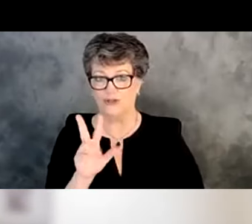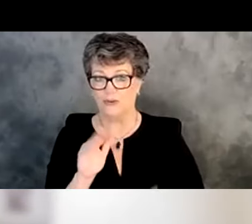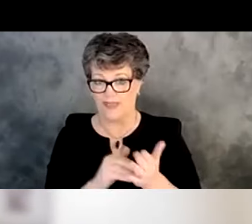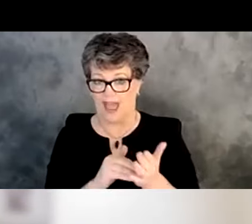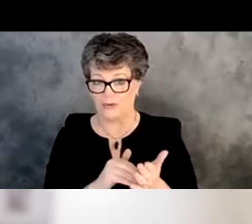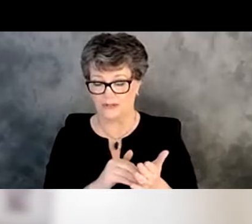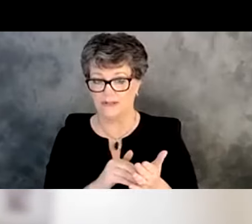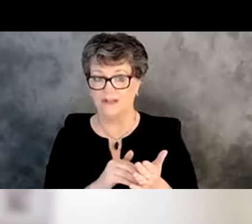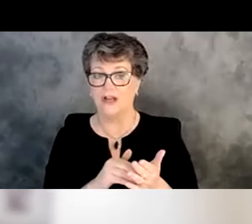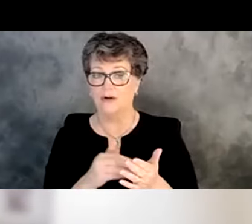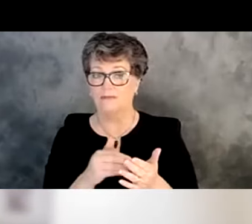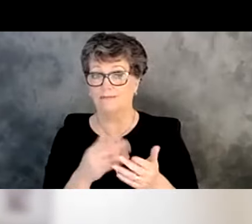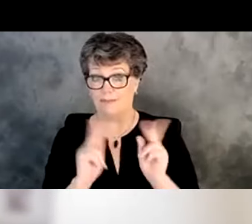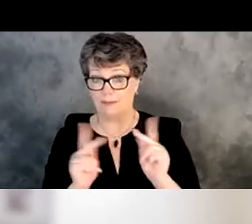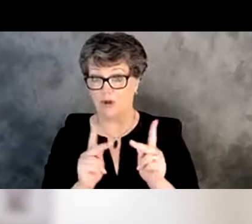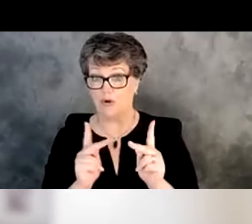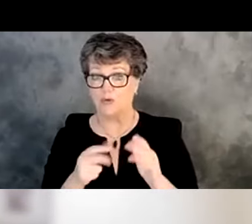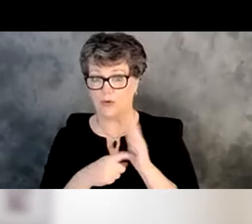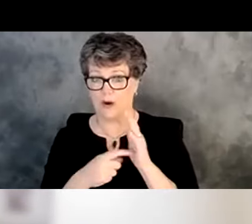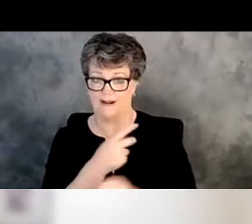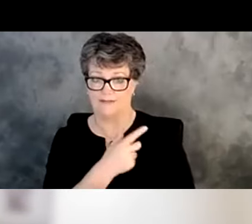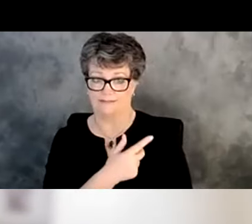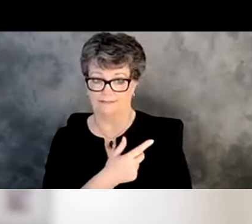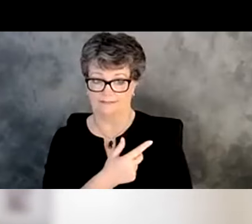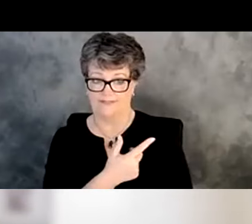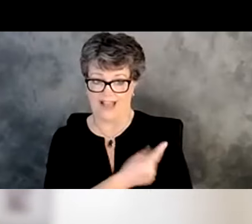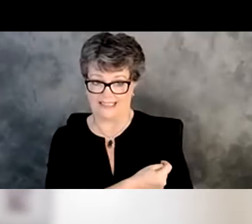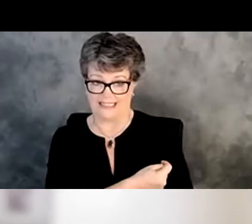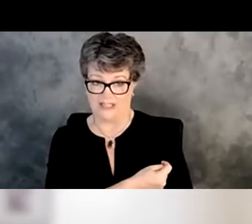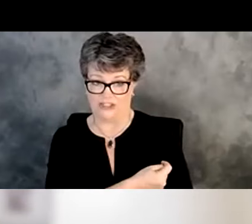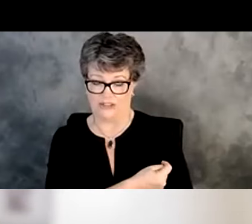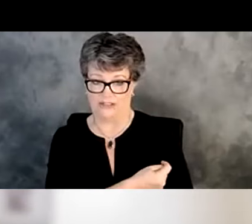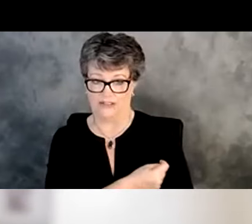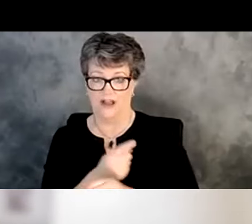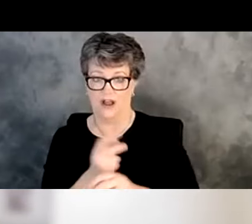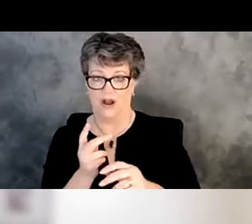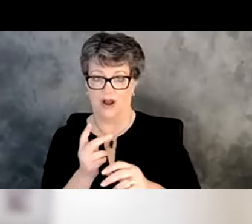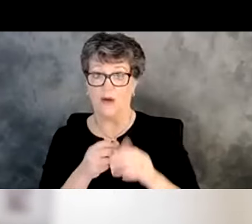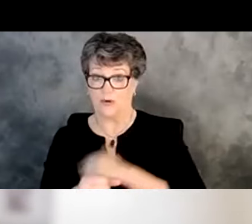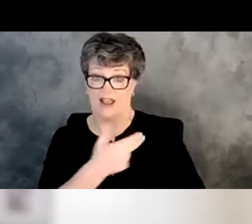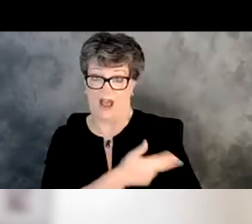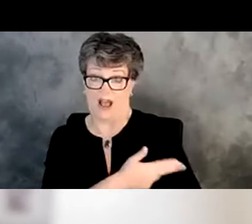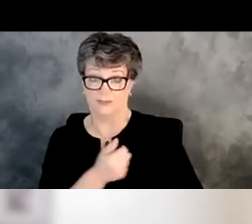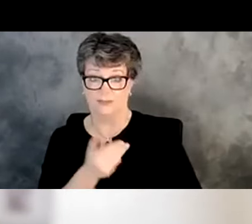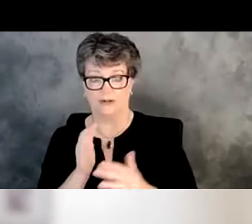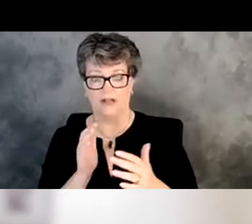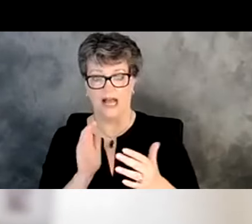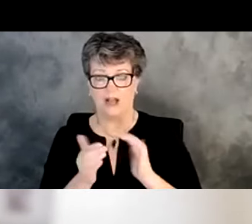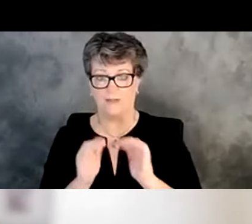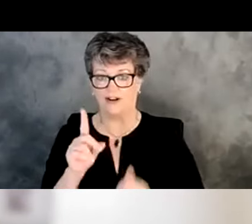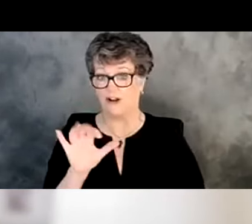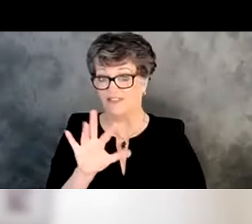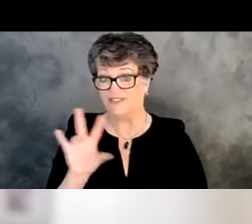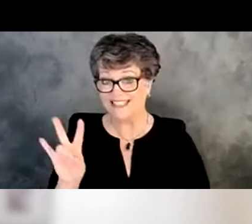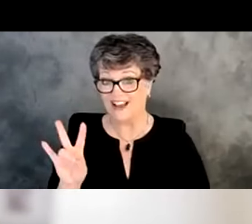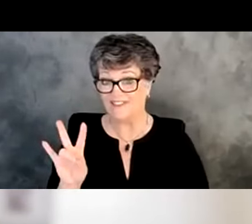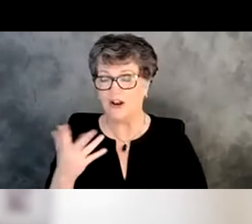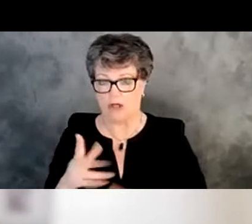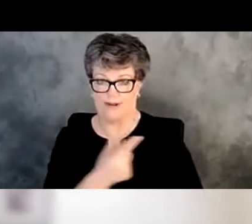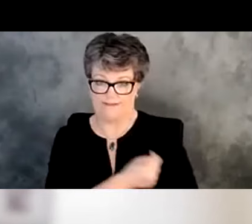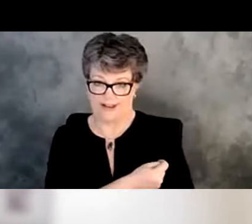hospitalization compared to 157 unvaccinated Californians. So we can really see that from a population